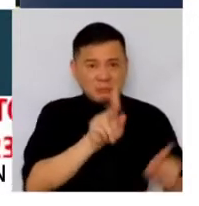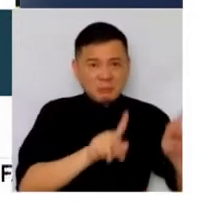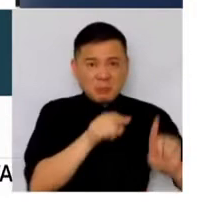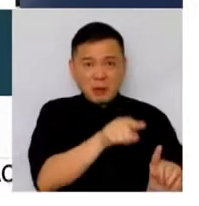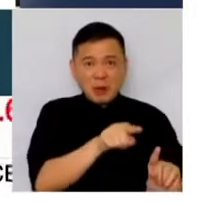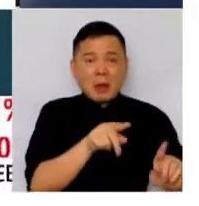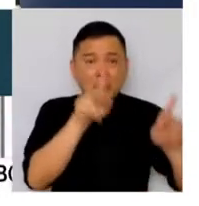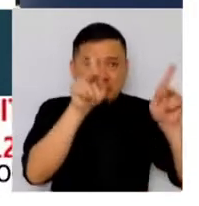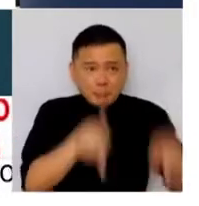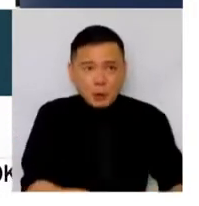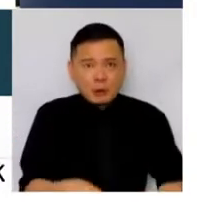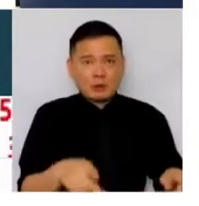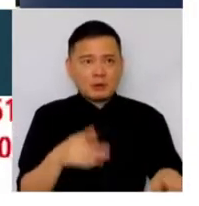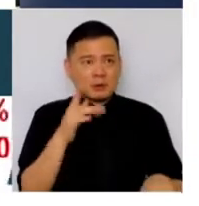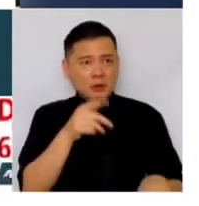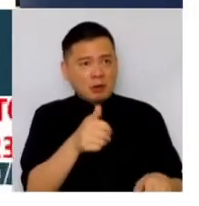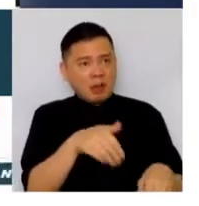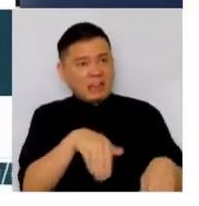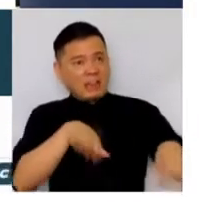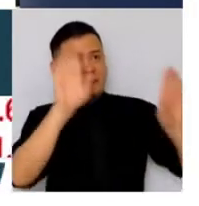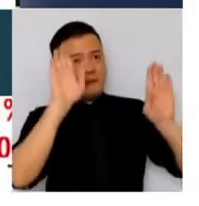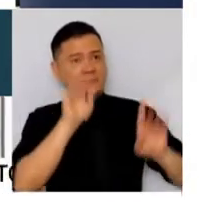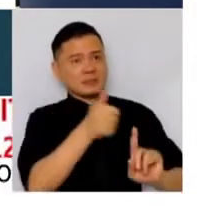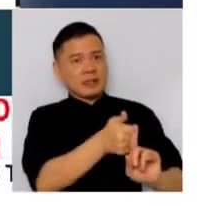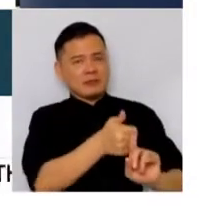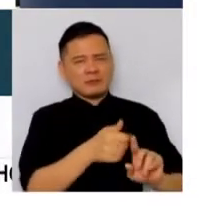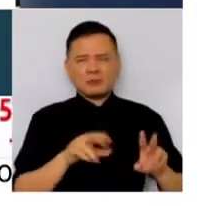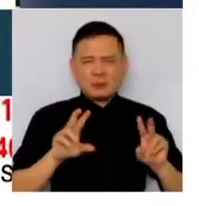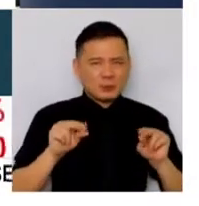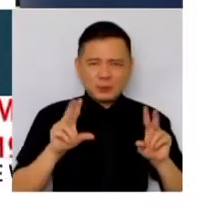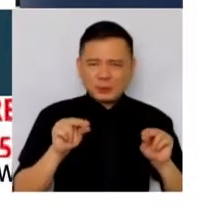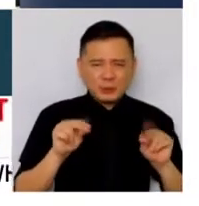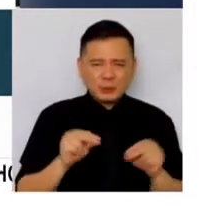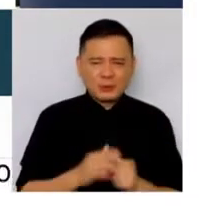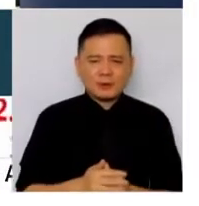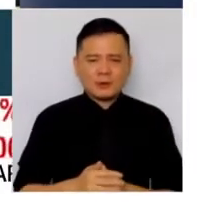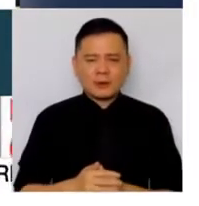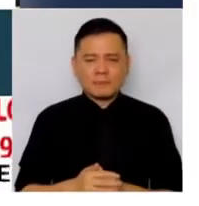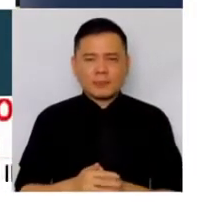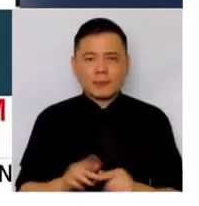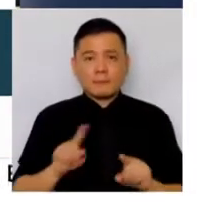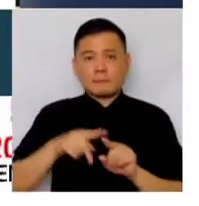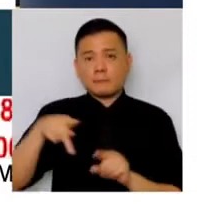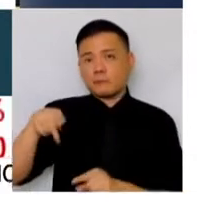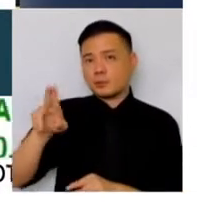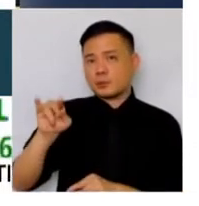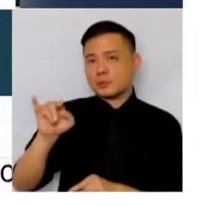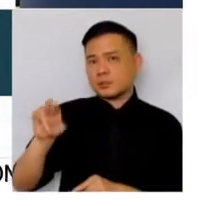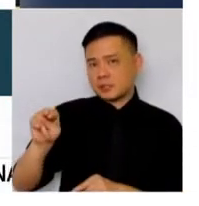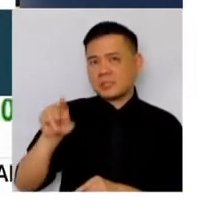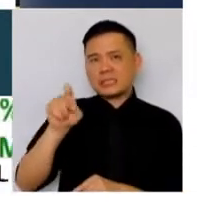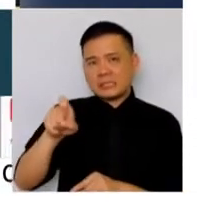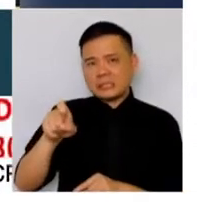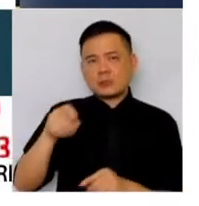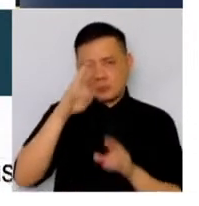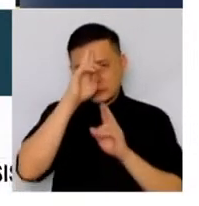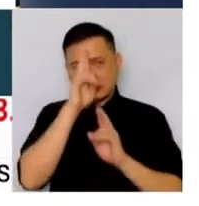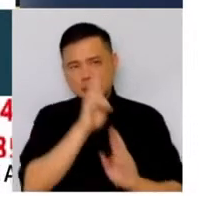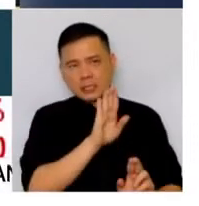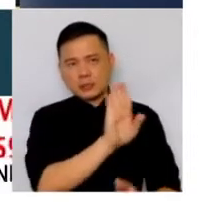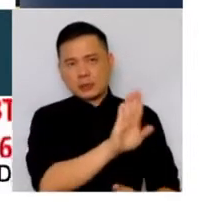know, subludging a wood for? I think Putin has to respect the sovereignty and